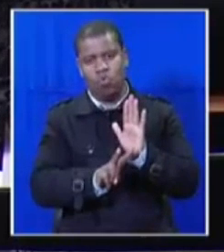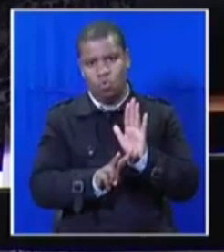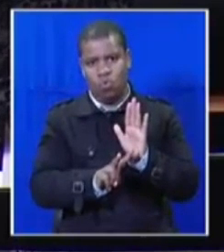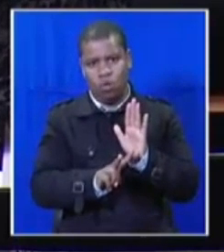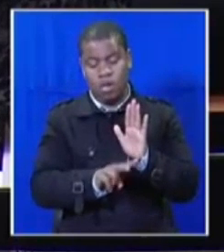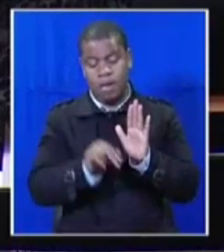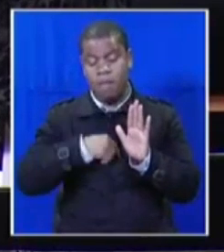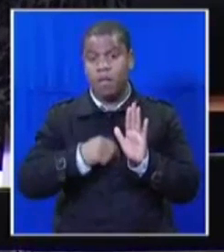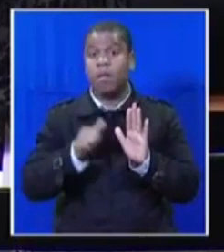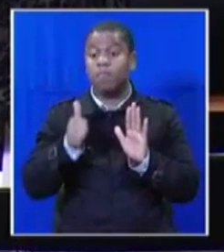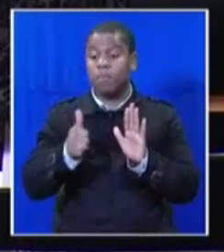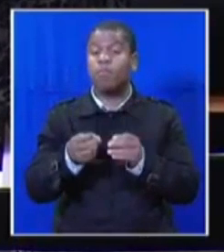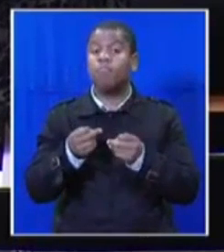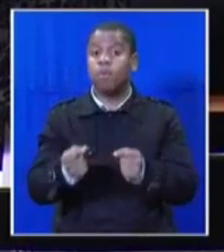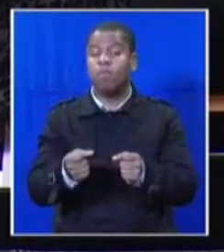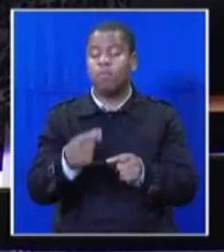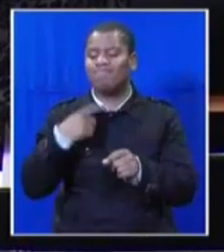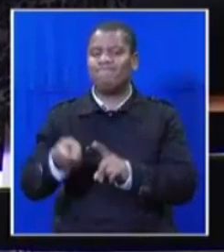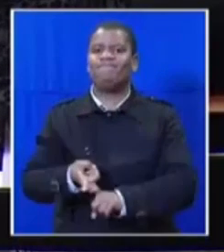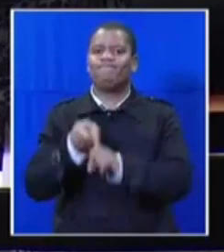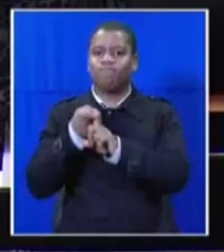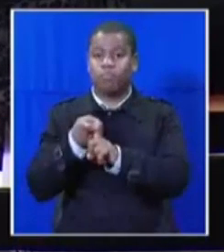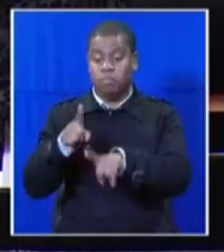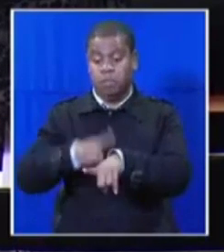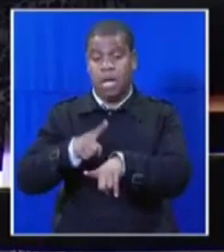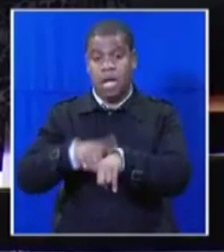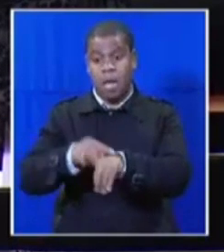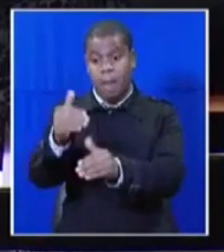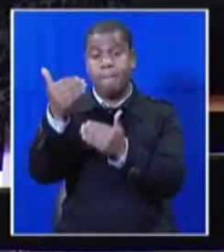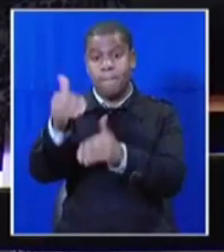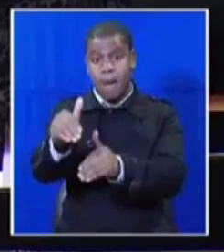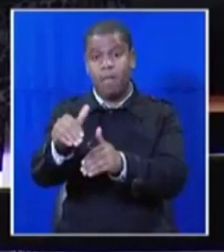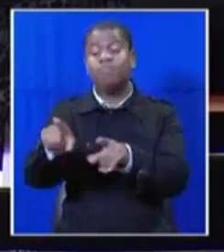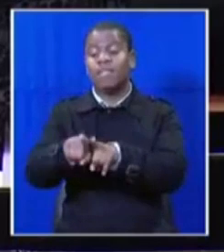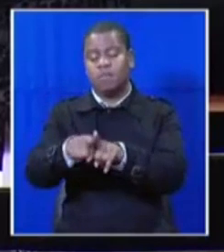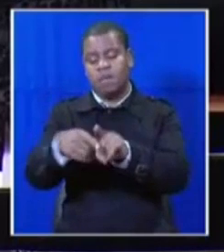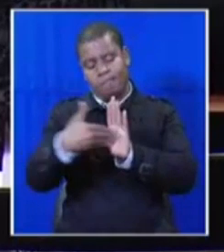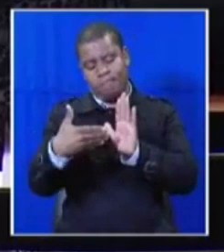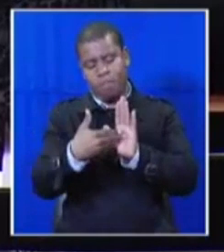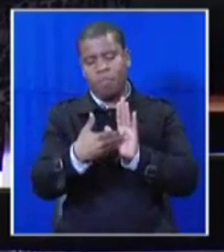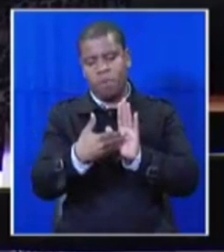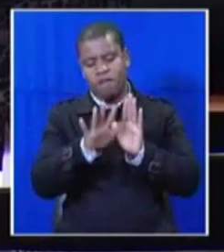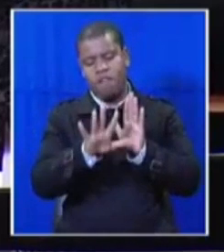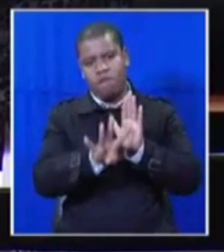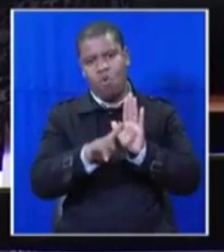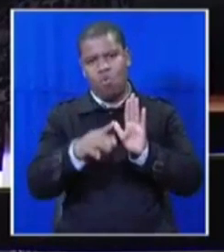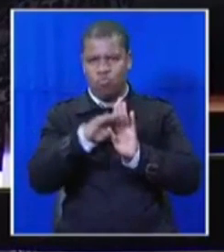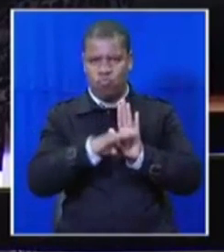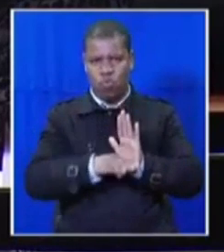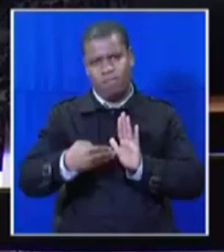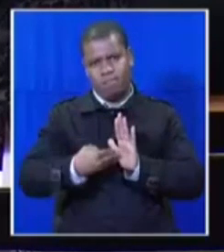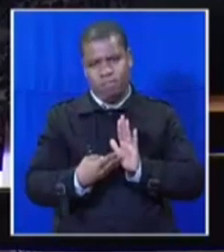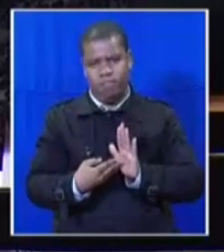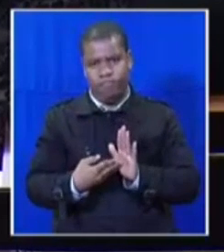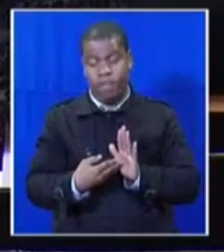immediately automatically suspended for the period applicable as provided in Rule 54 and